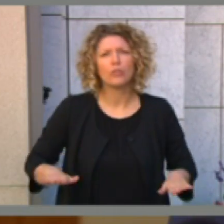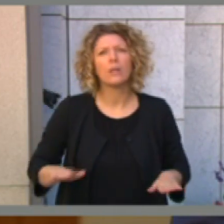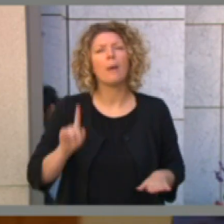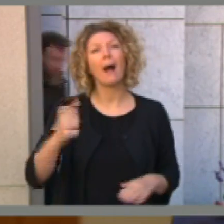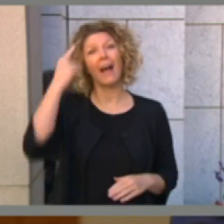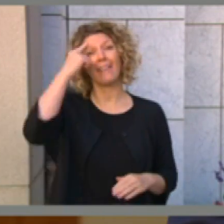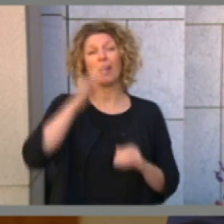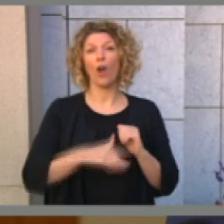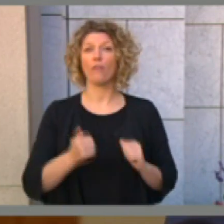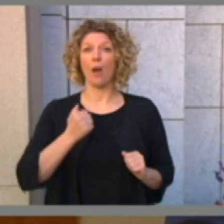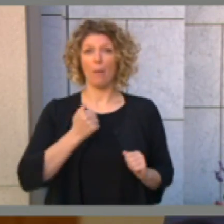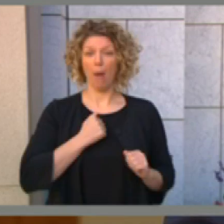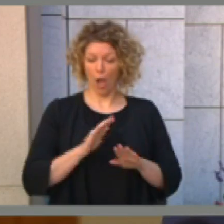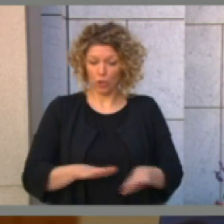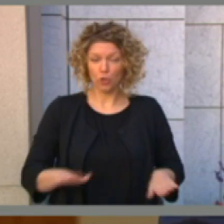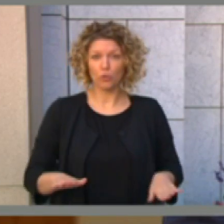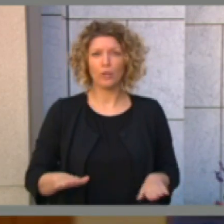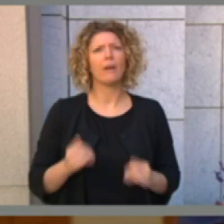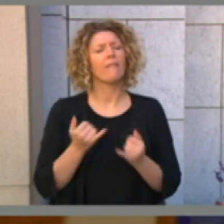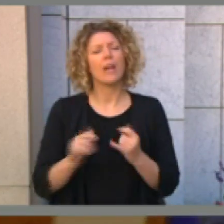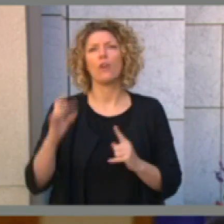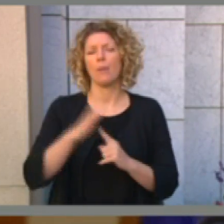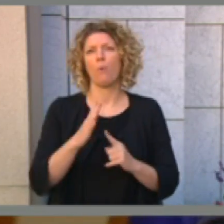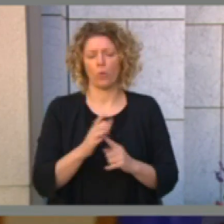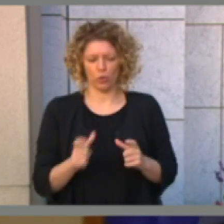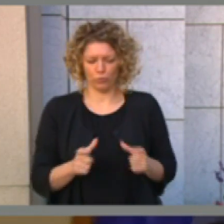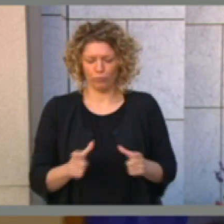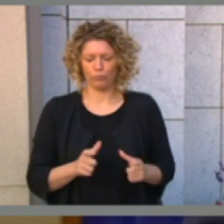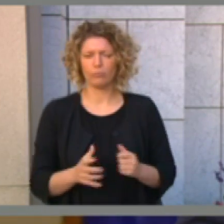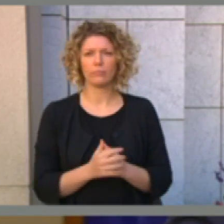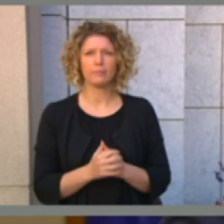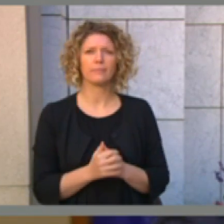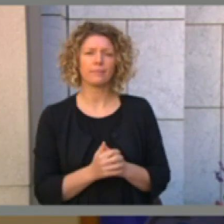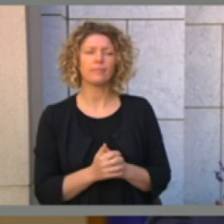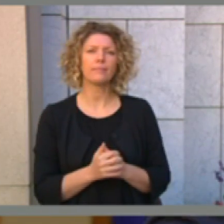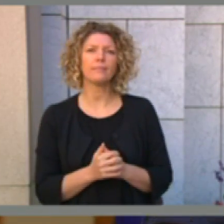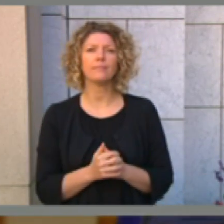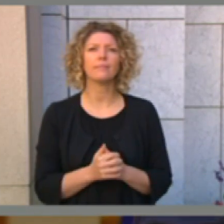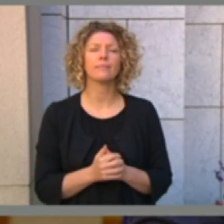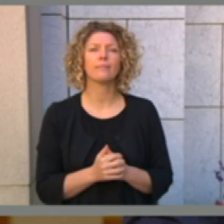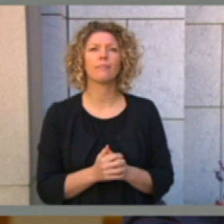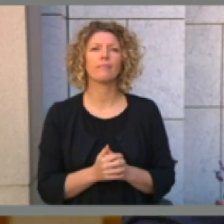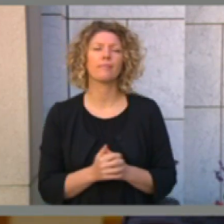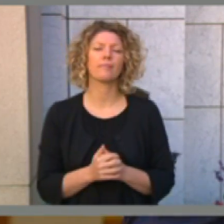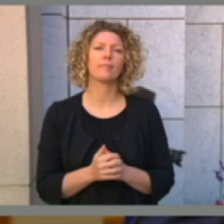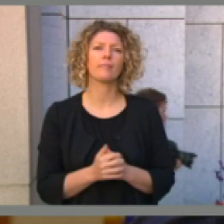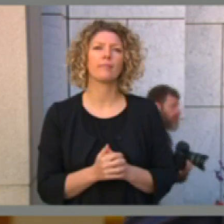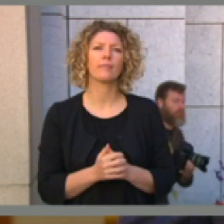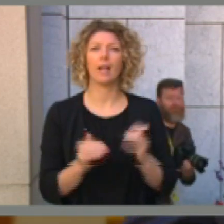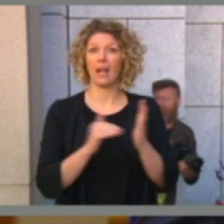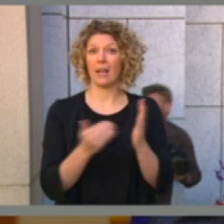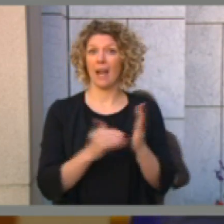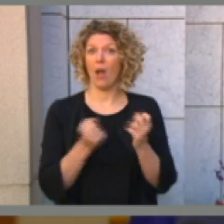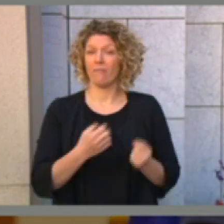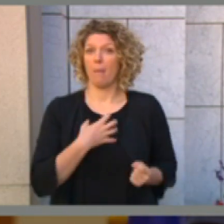responsibility as parents in this process. And Brendan can say more about that. So that's the health issue. There are also,